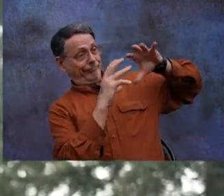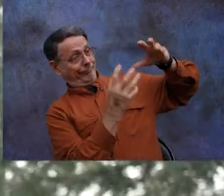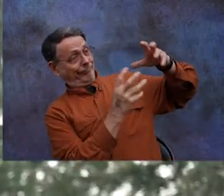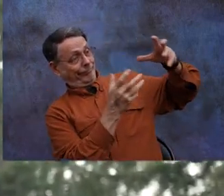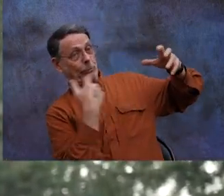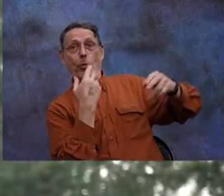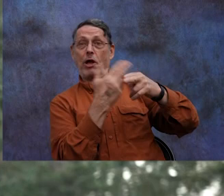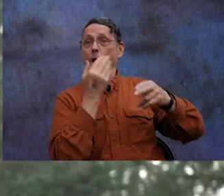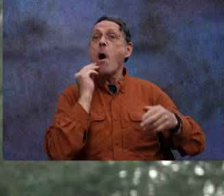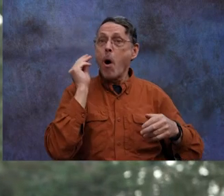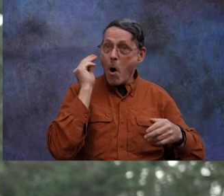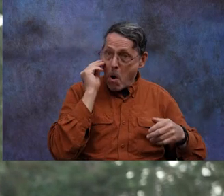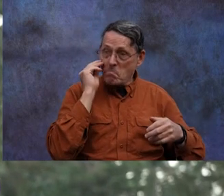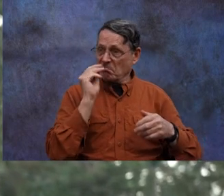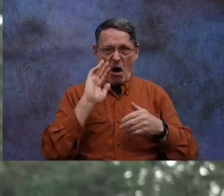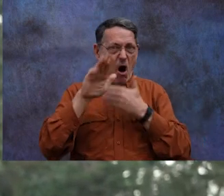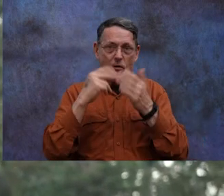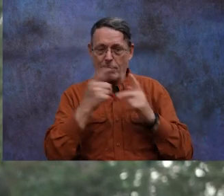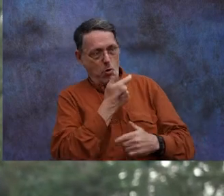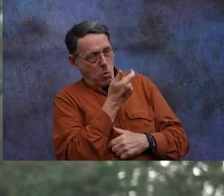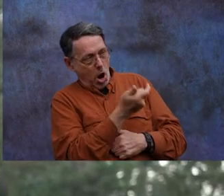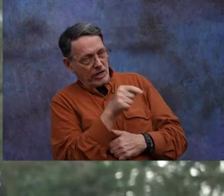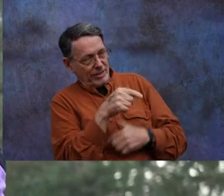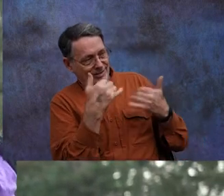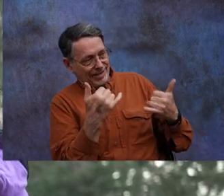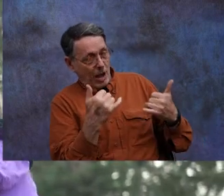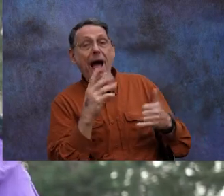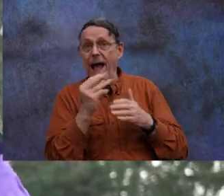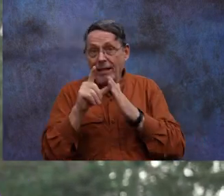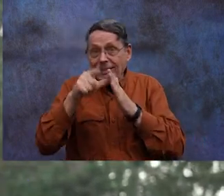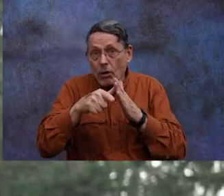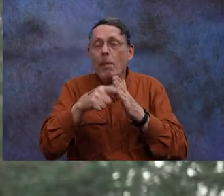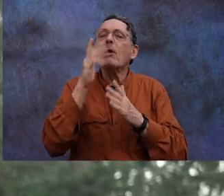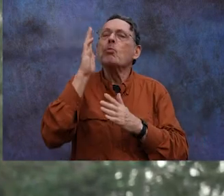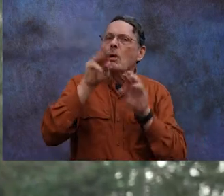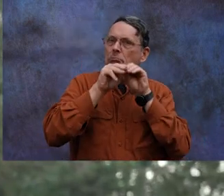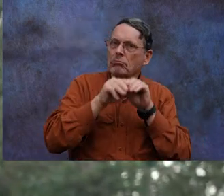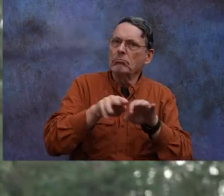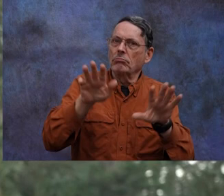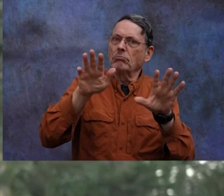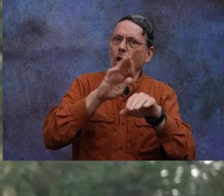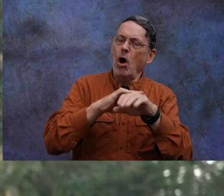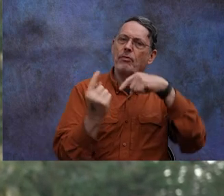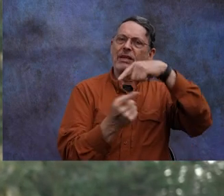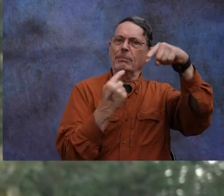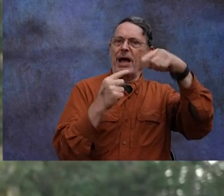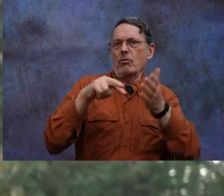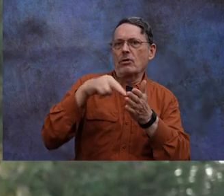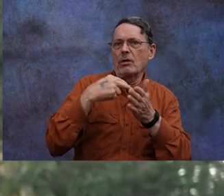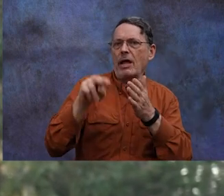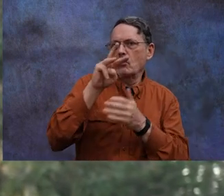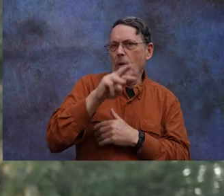watching this now and later, for this will be provided on the Spiral Dance website